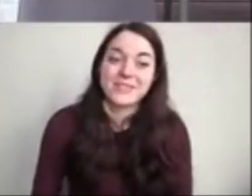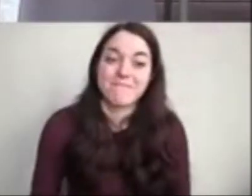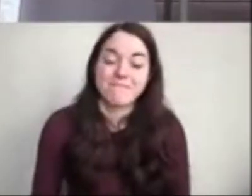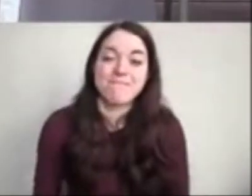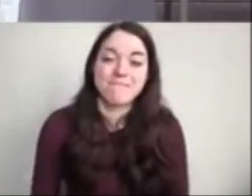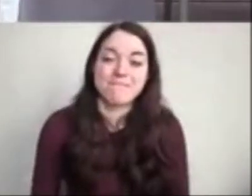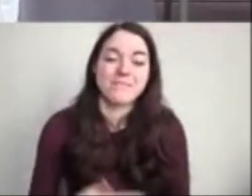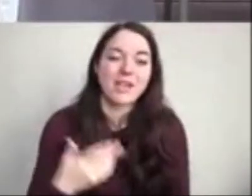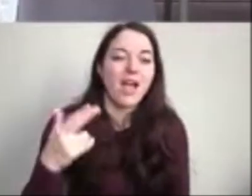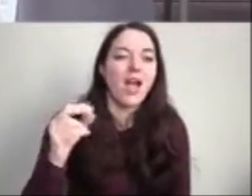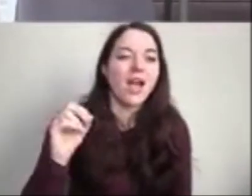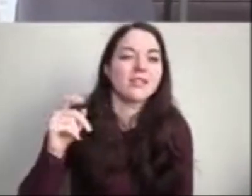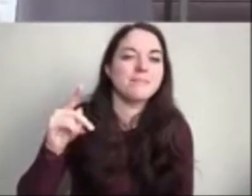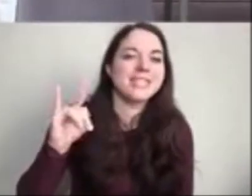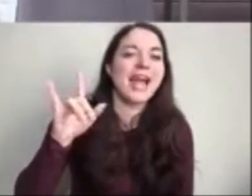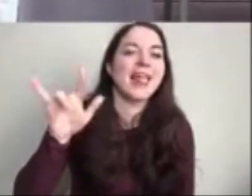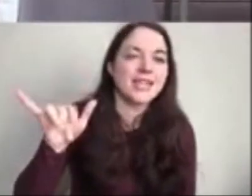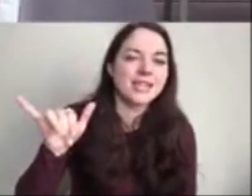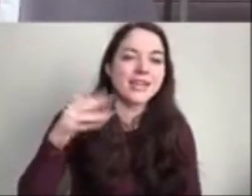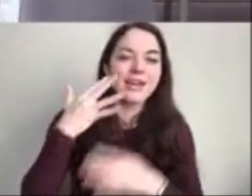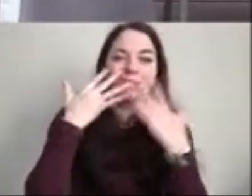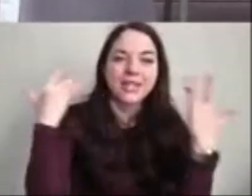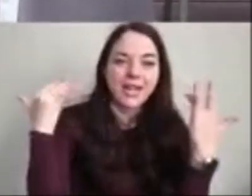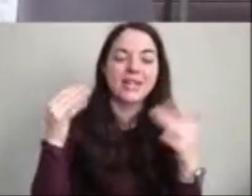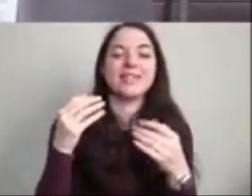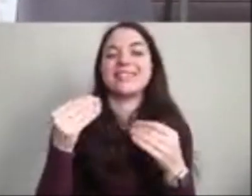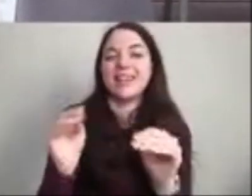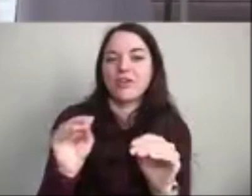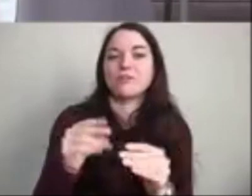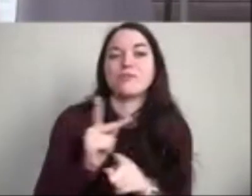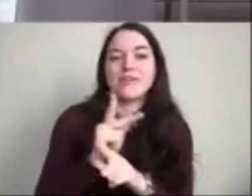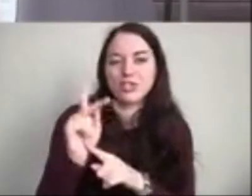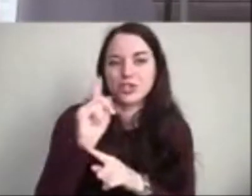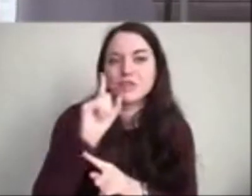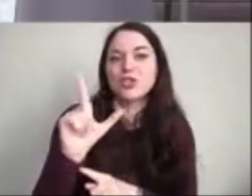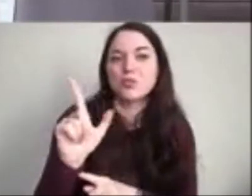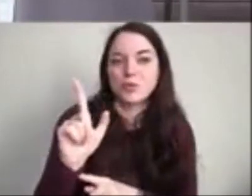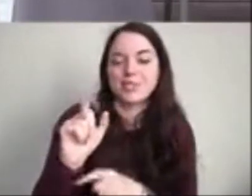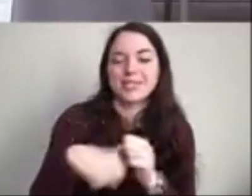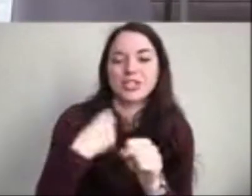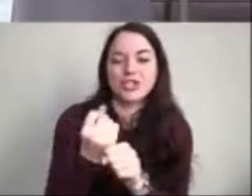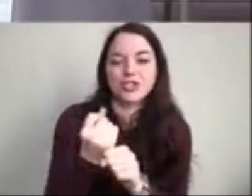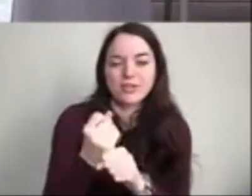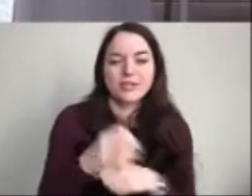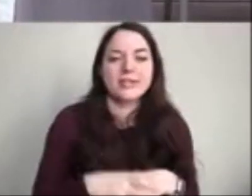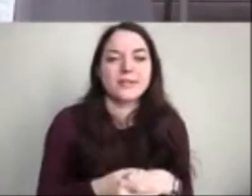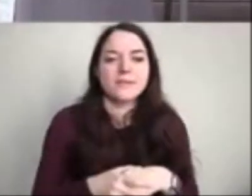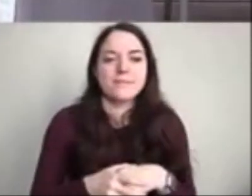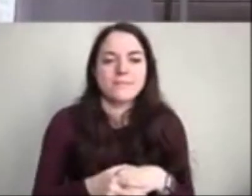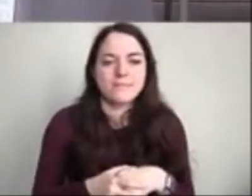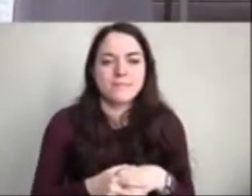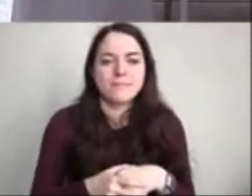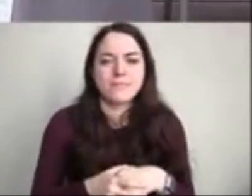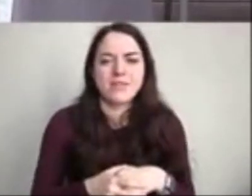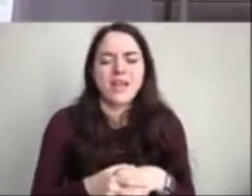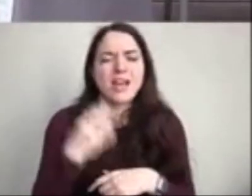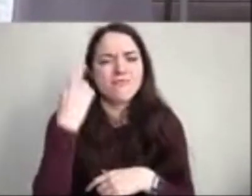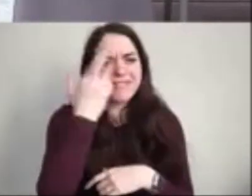And when that happened, I realized that, God, why did you take my career away from